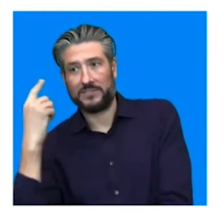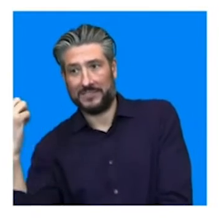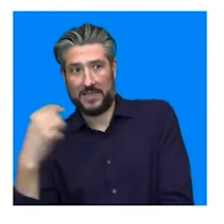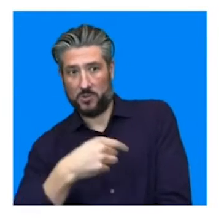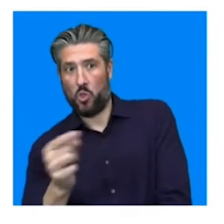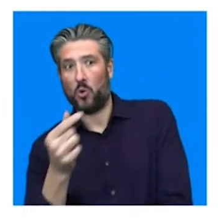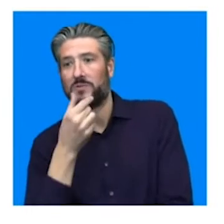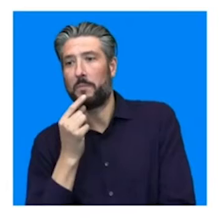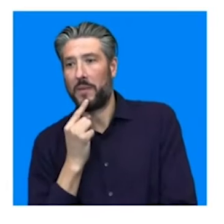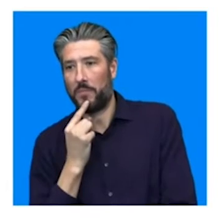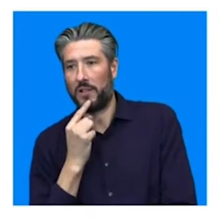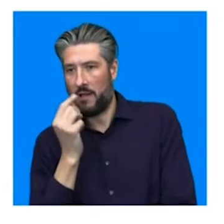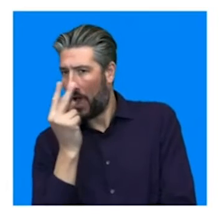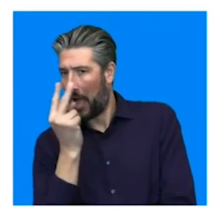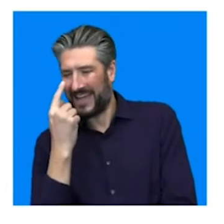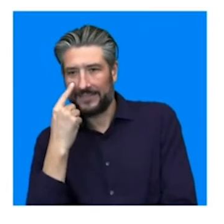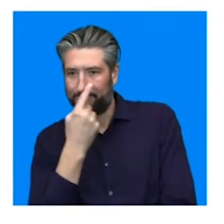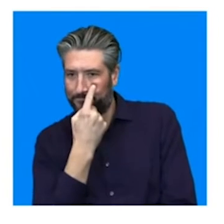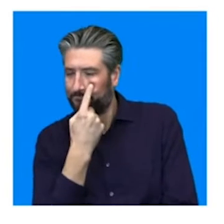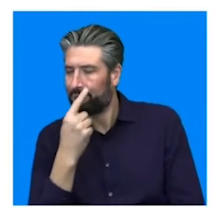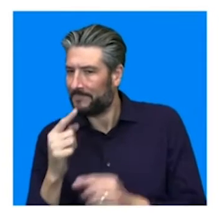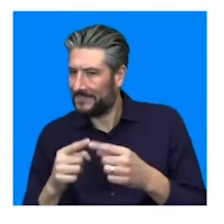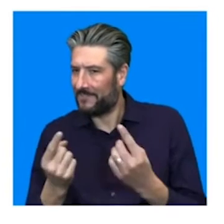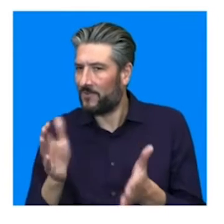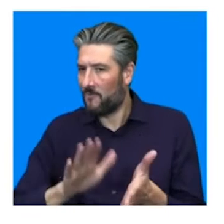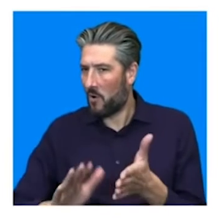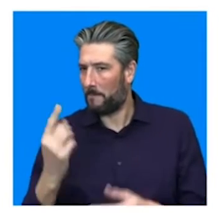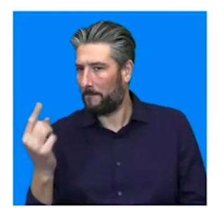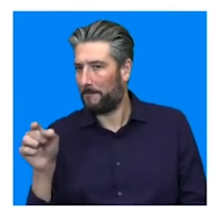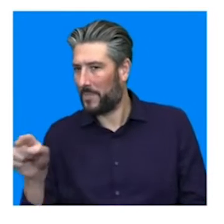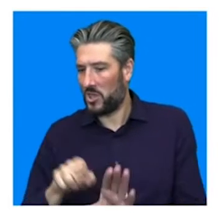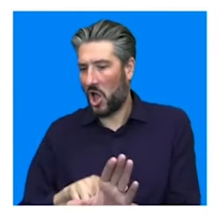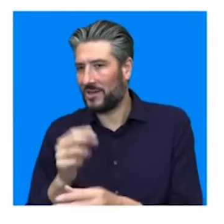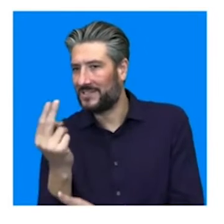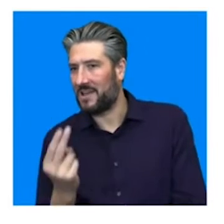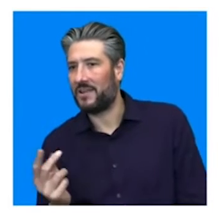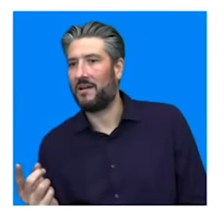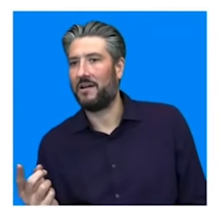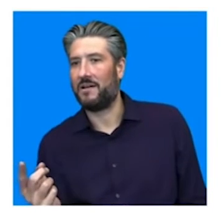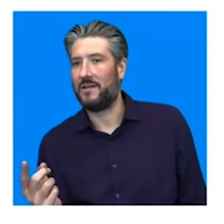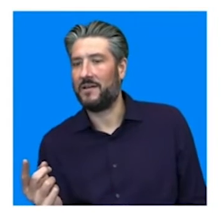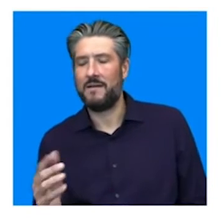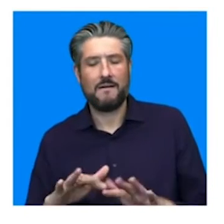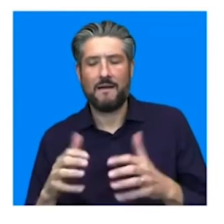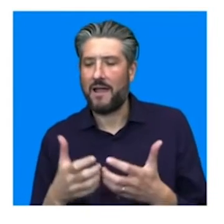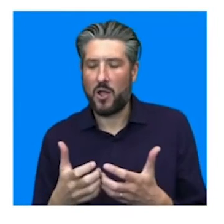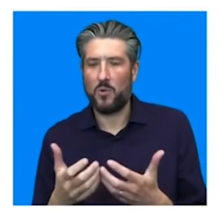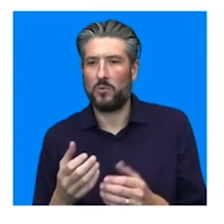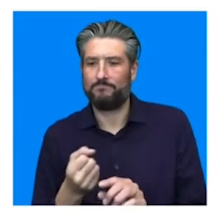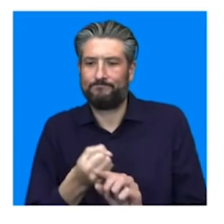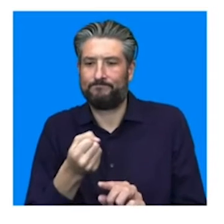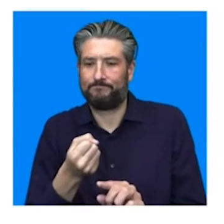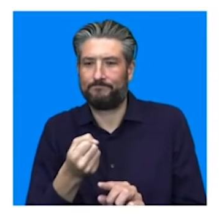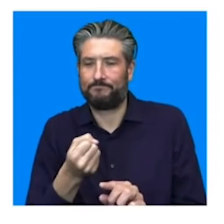and try and make their designs so that they are usable in their straight up state, without needing so much need for